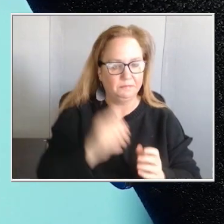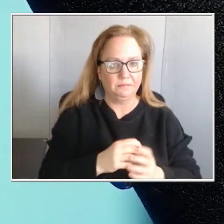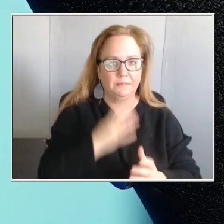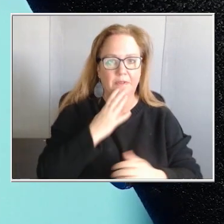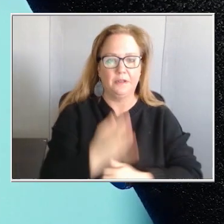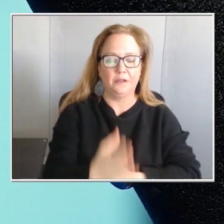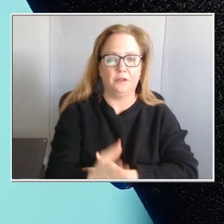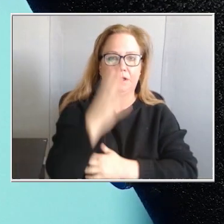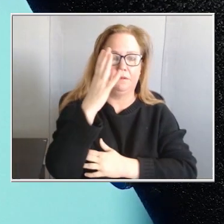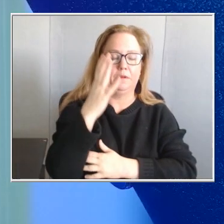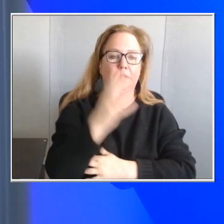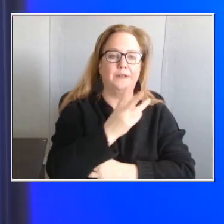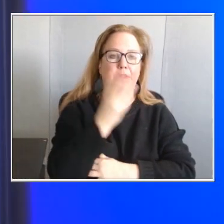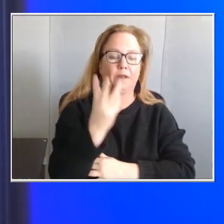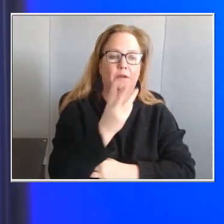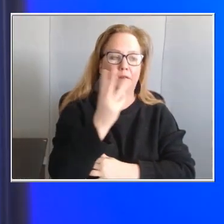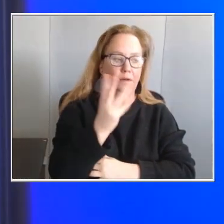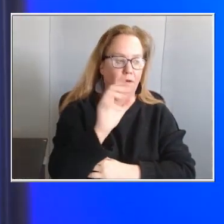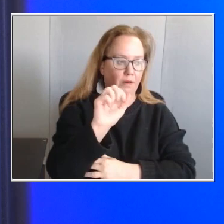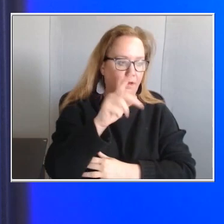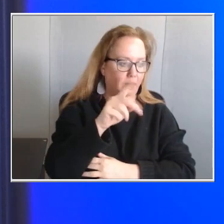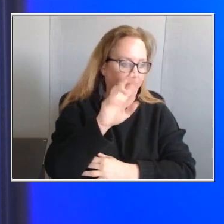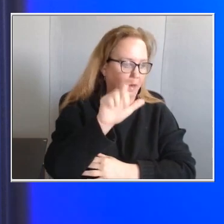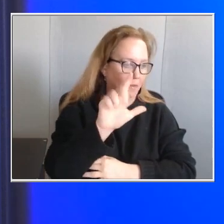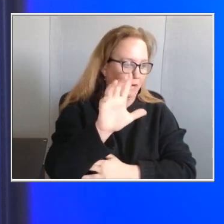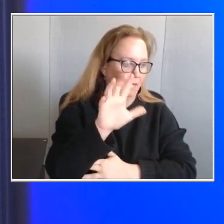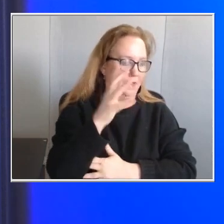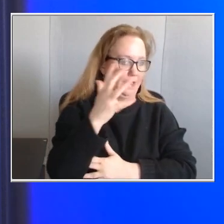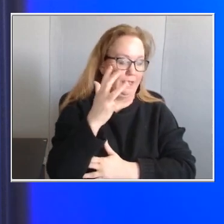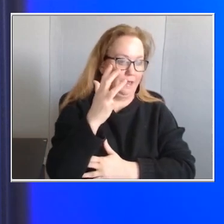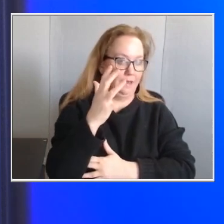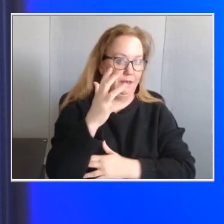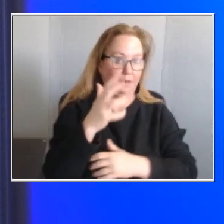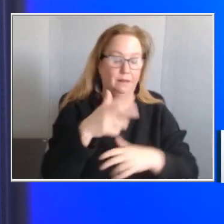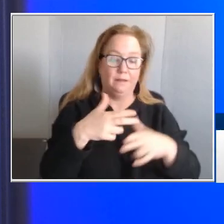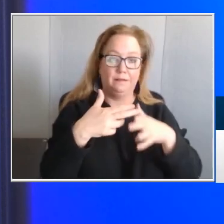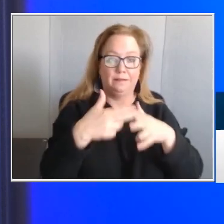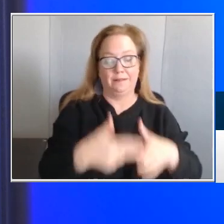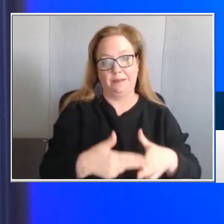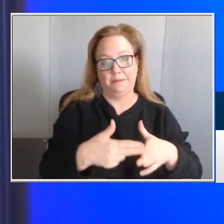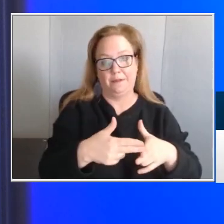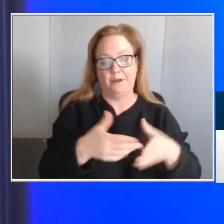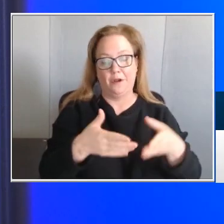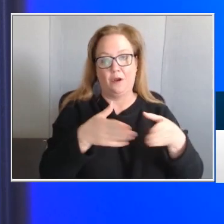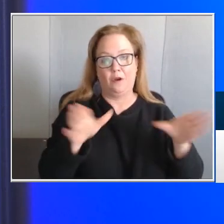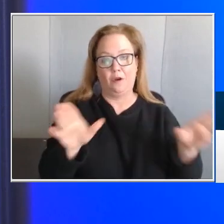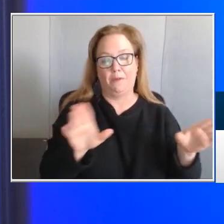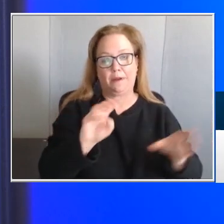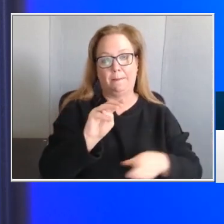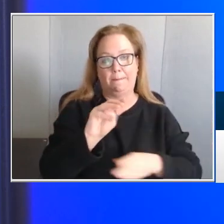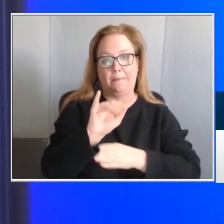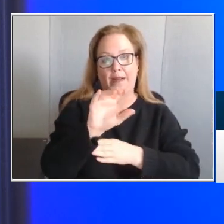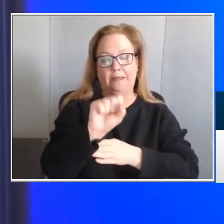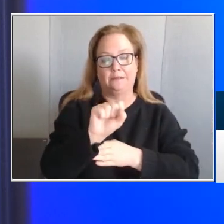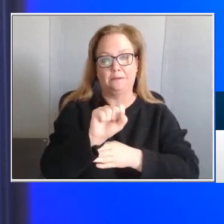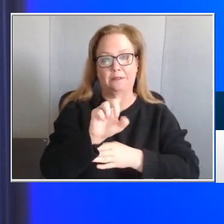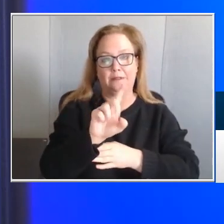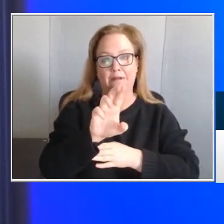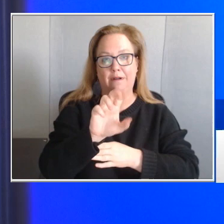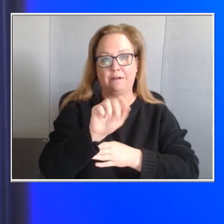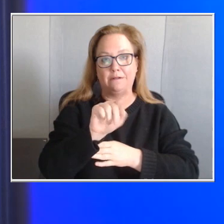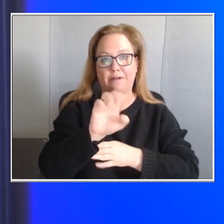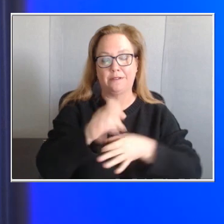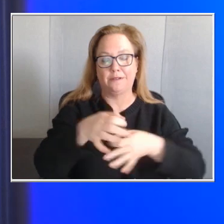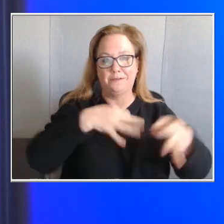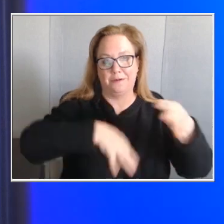Good morning. It is Wednesday, April 5th, and the name of this show, of course, is Open Mics with Dr. Stites, but I am Jessica Lovell, filling in for